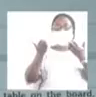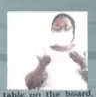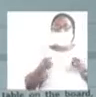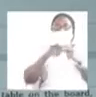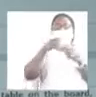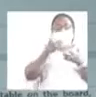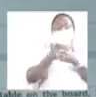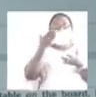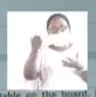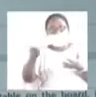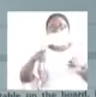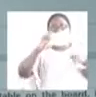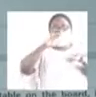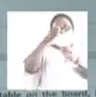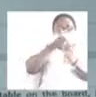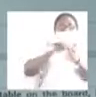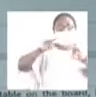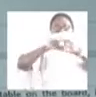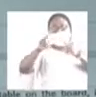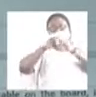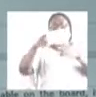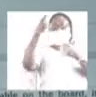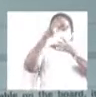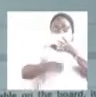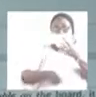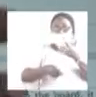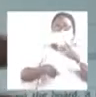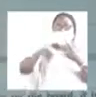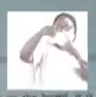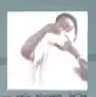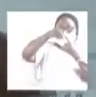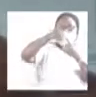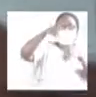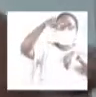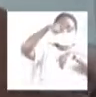with face marks. And when you look at the table,